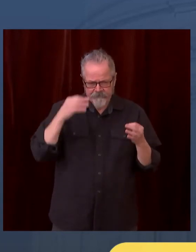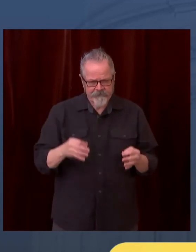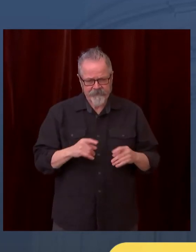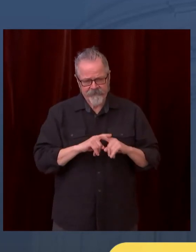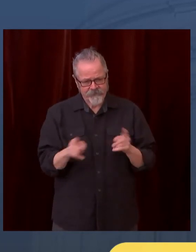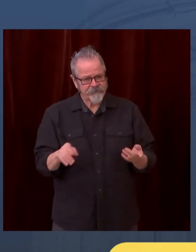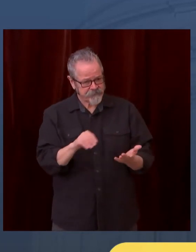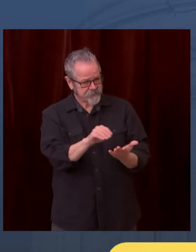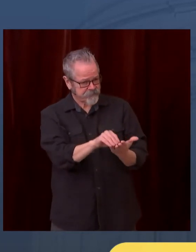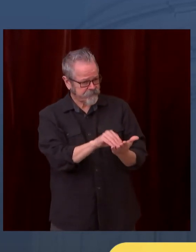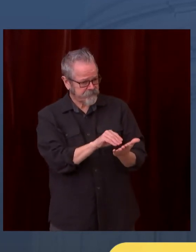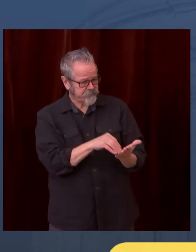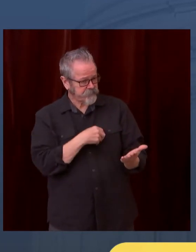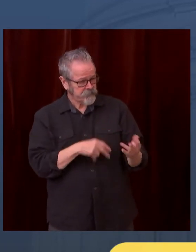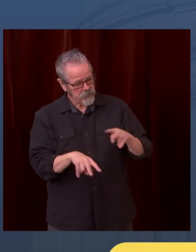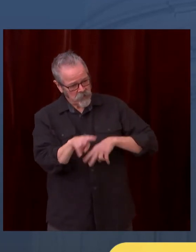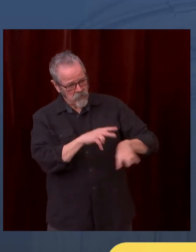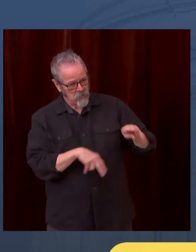the legislators.